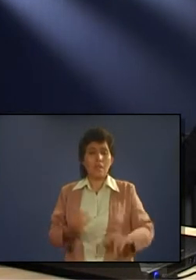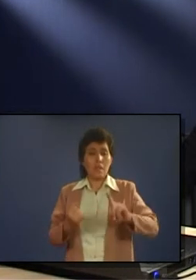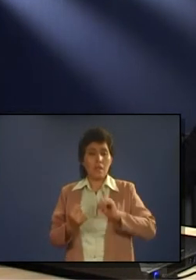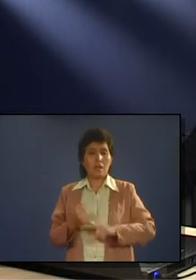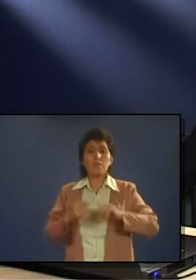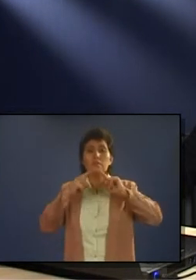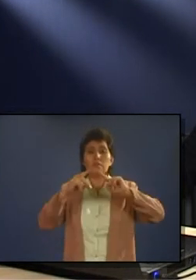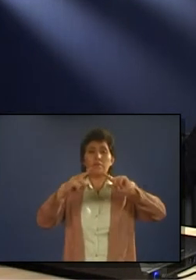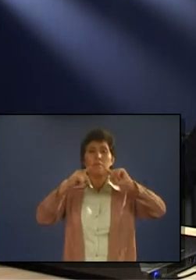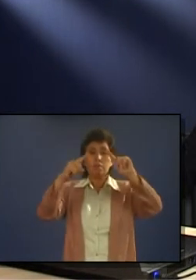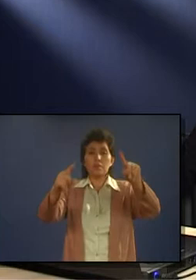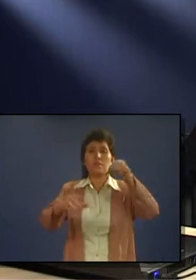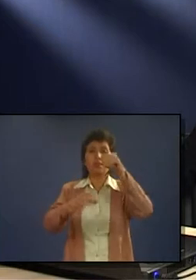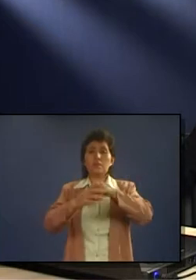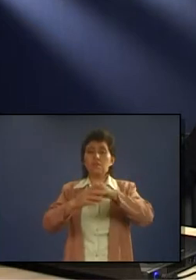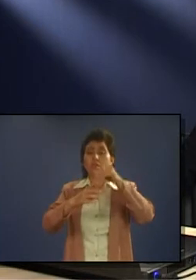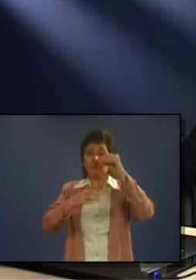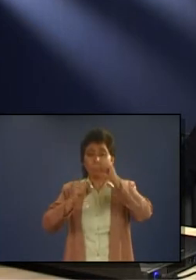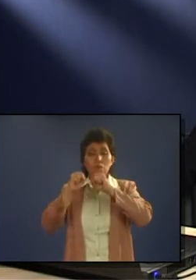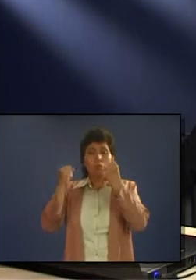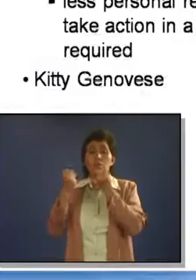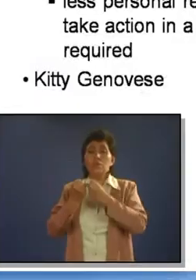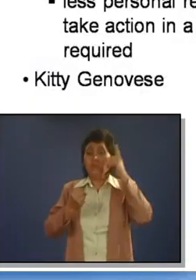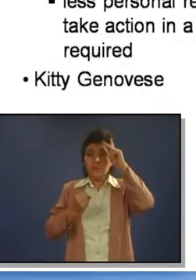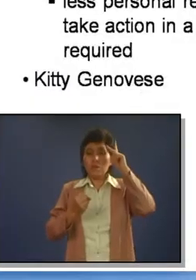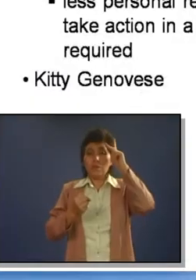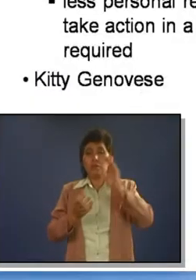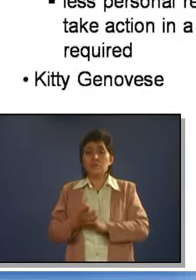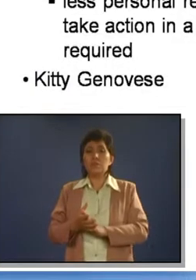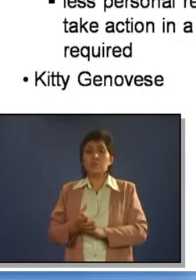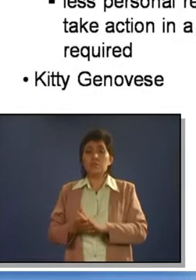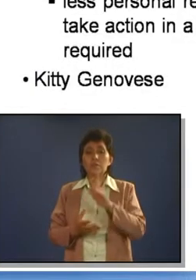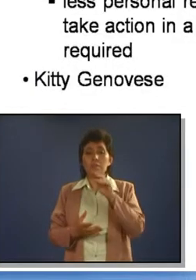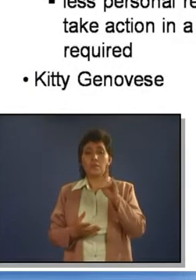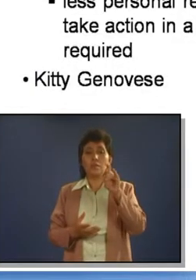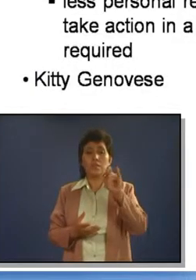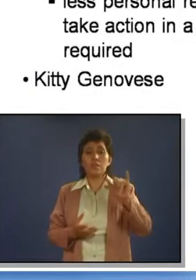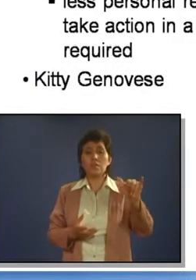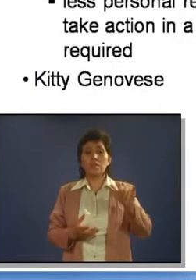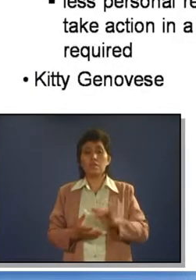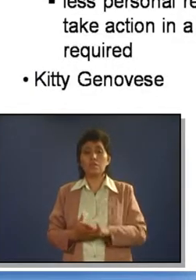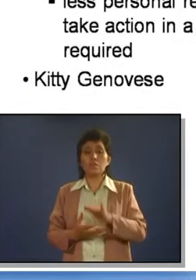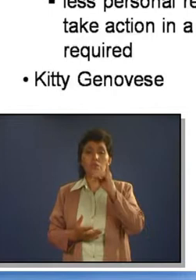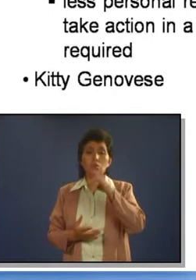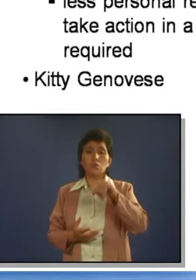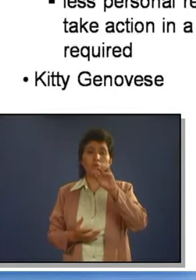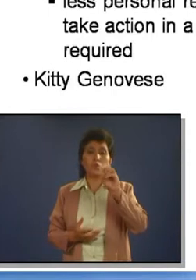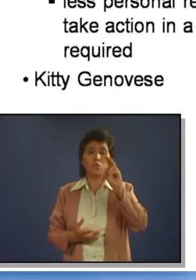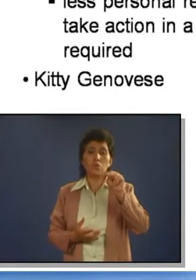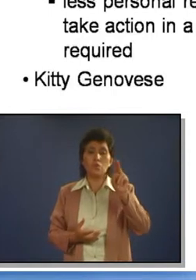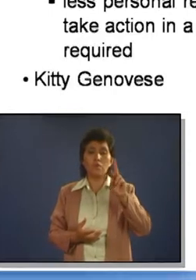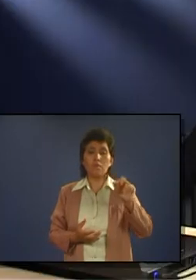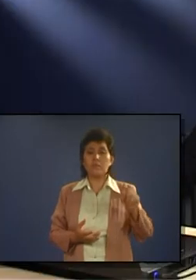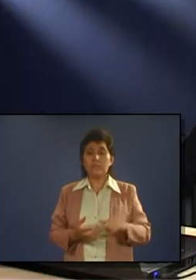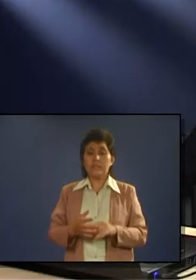Last one is a famous one in social psychology. The famous case is the Kitty Genovese. Kitty Genovese, she